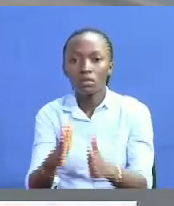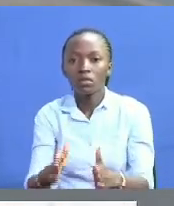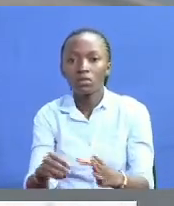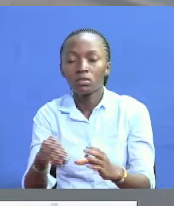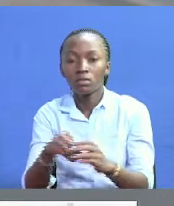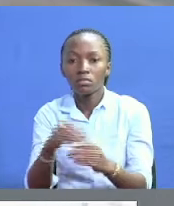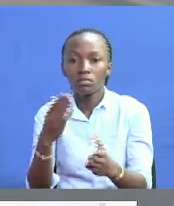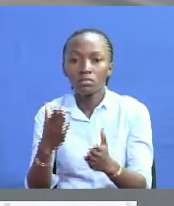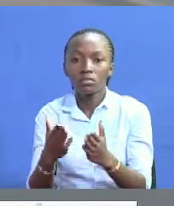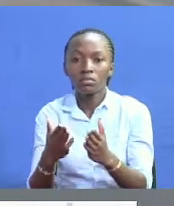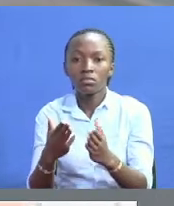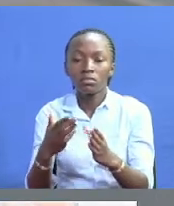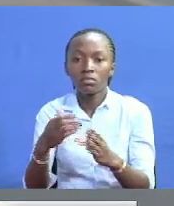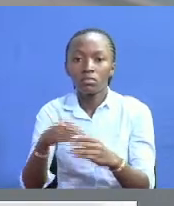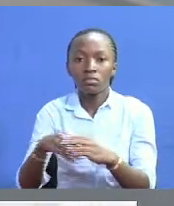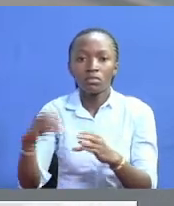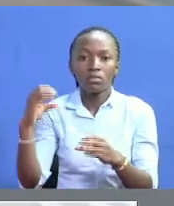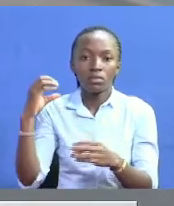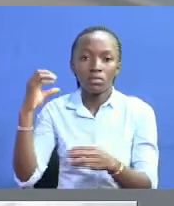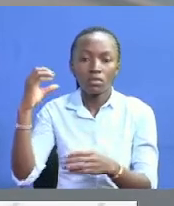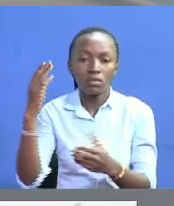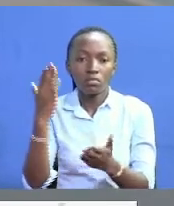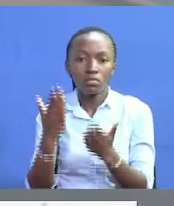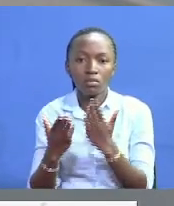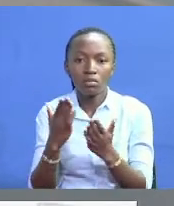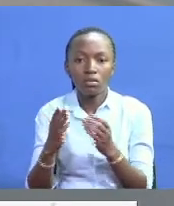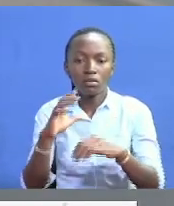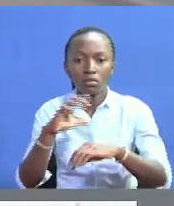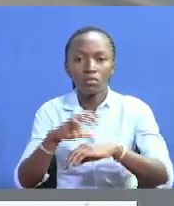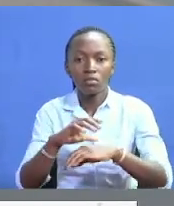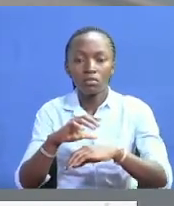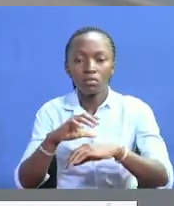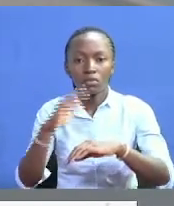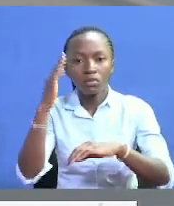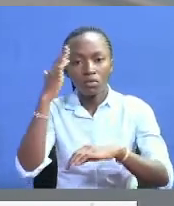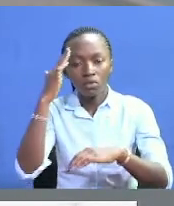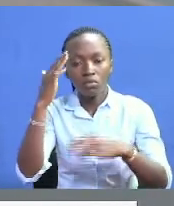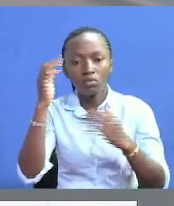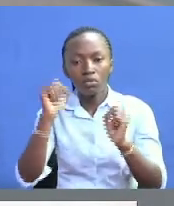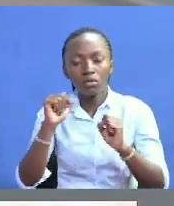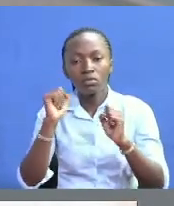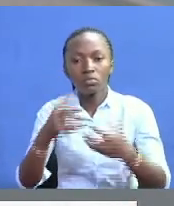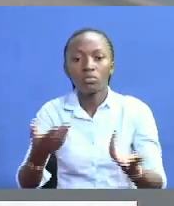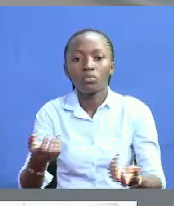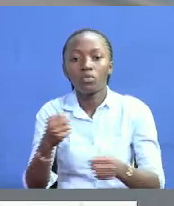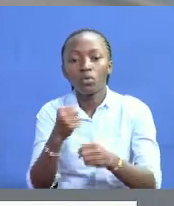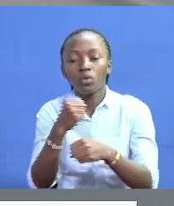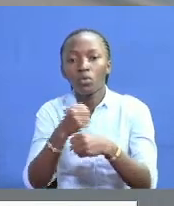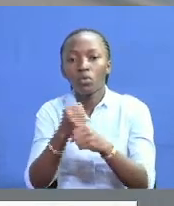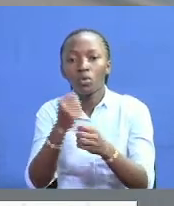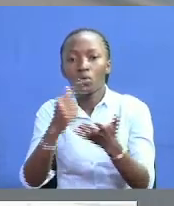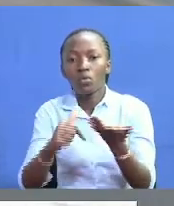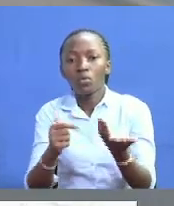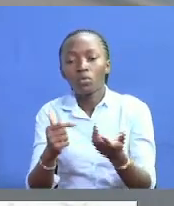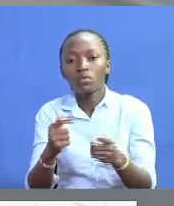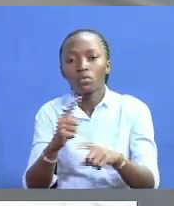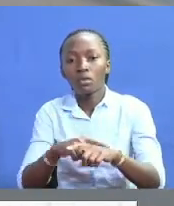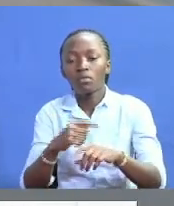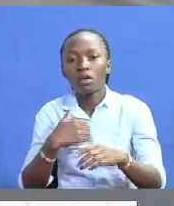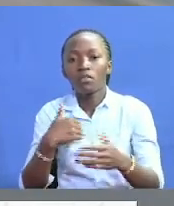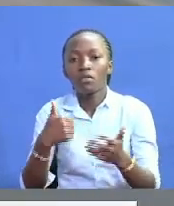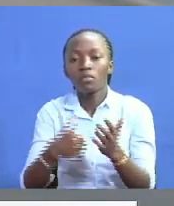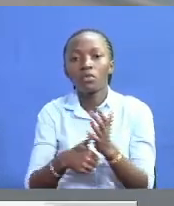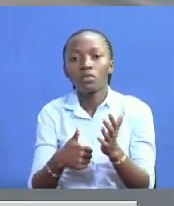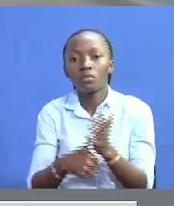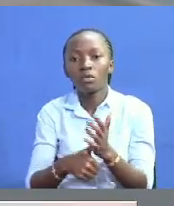of us as the students and us as the youth, so that we get a platform and we know where we can collaborate, so that we don't just come out